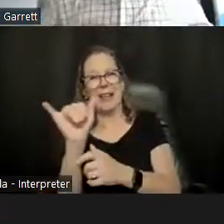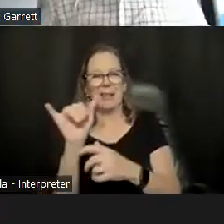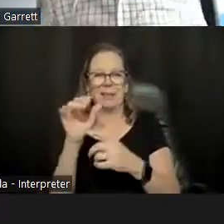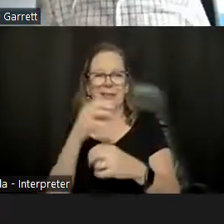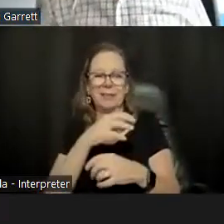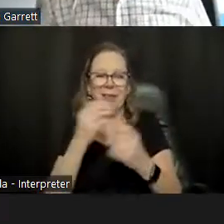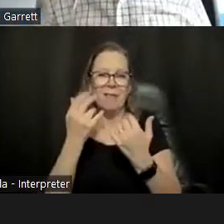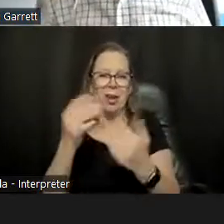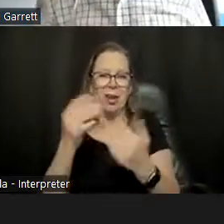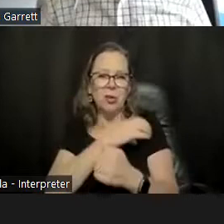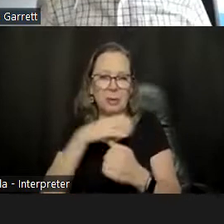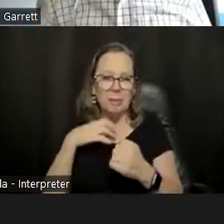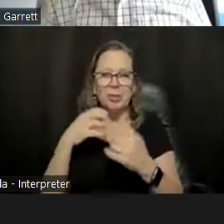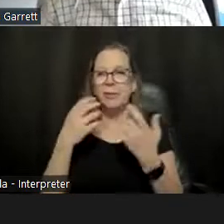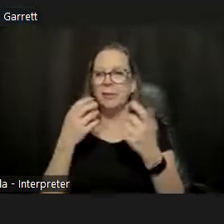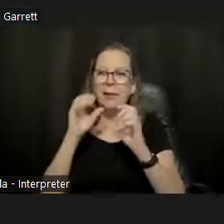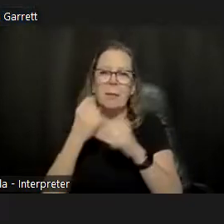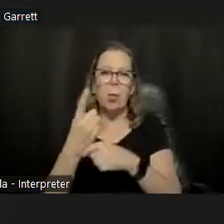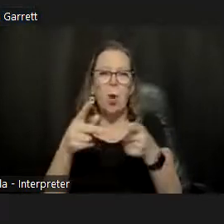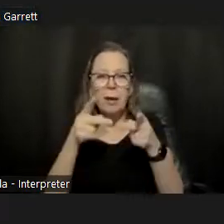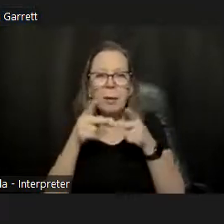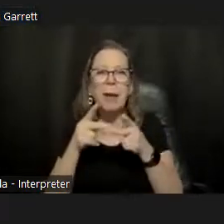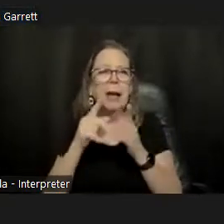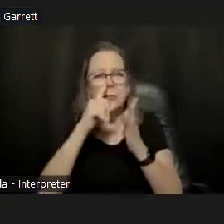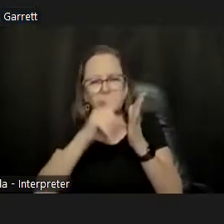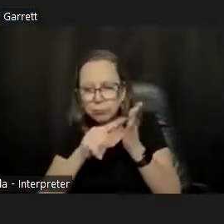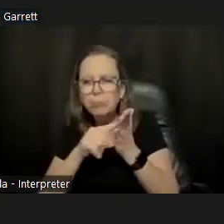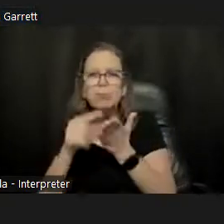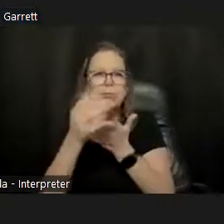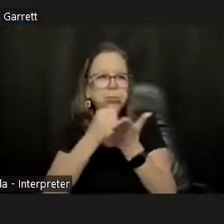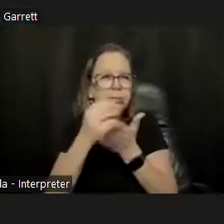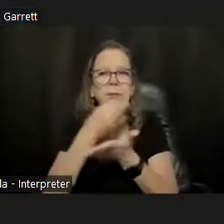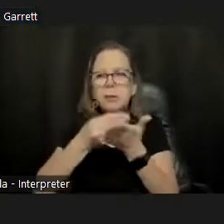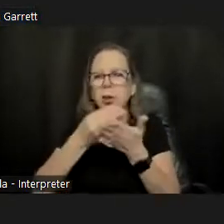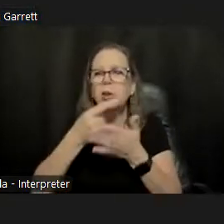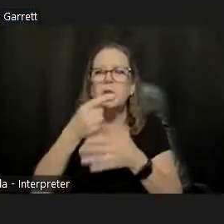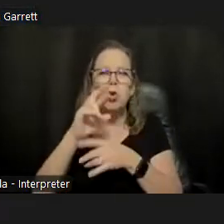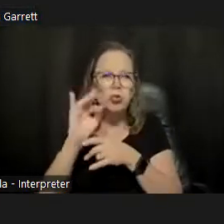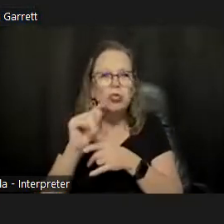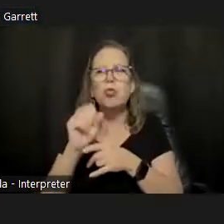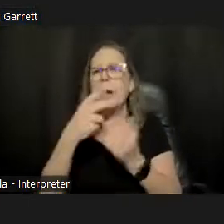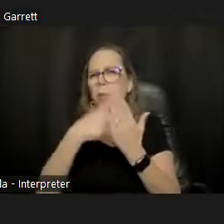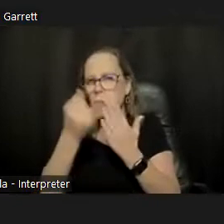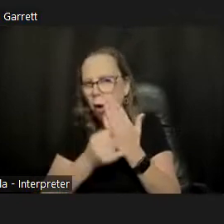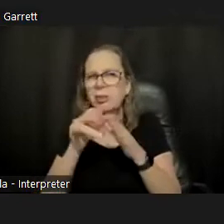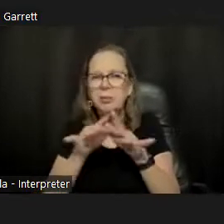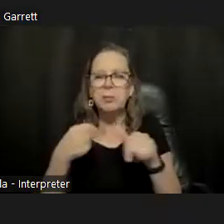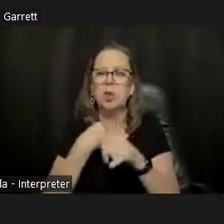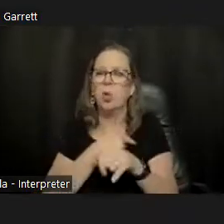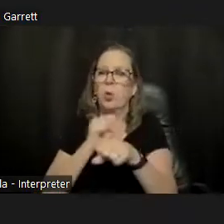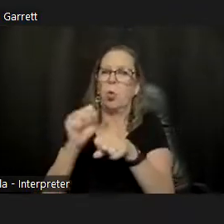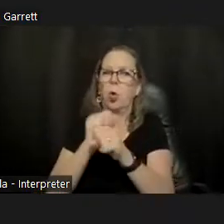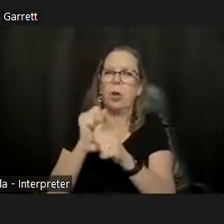be warehouses for grants, different kind of monies and projects locally or regionally. So we're working on that right